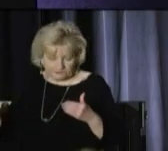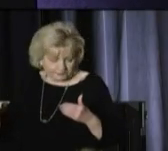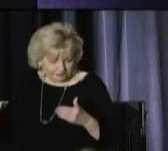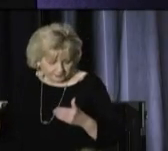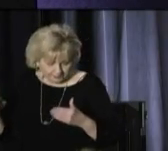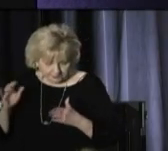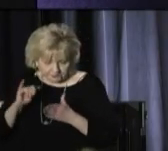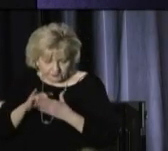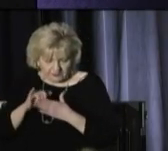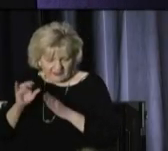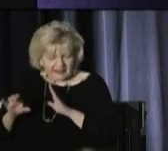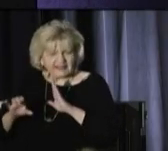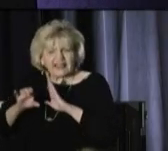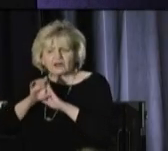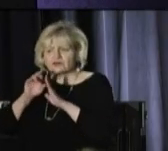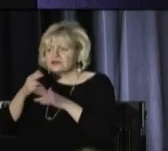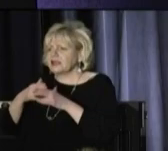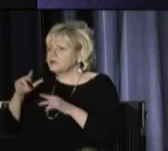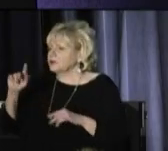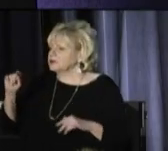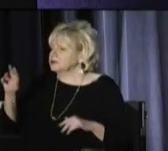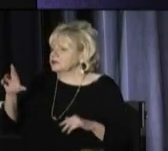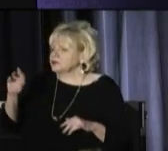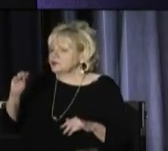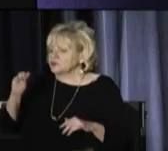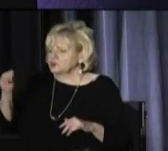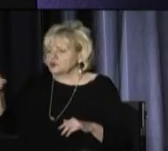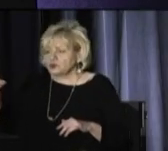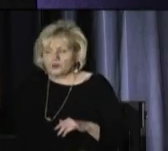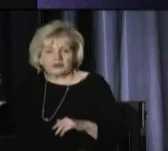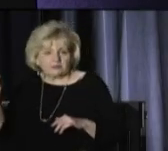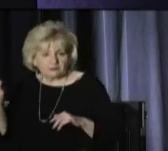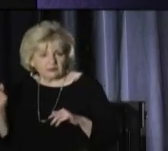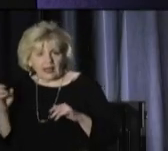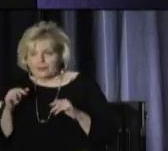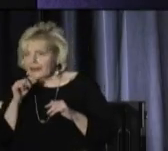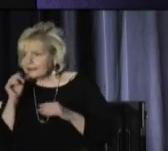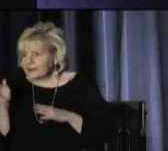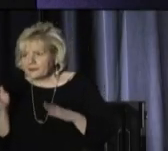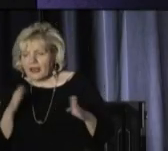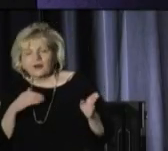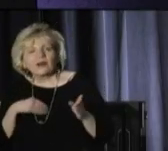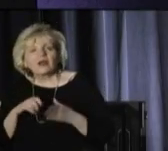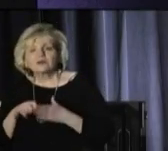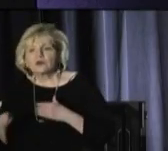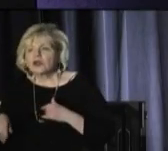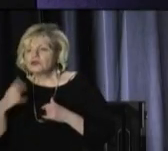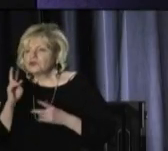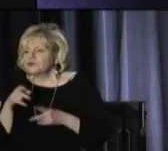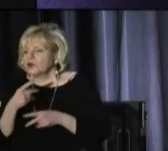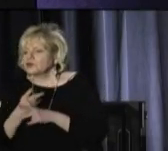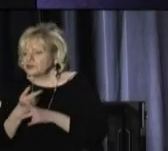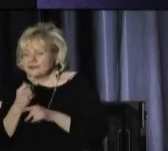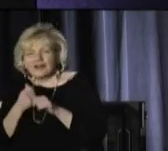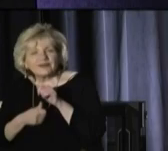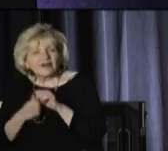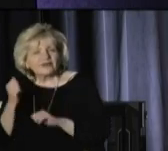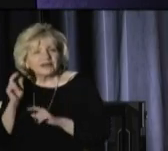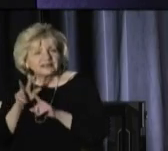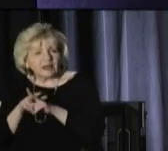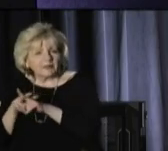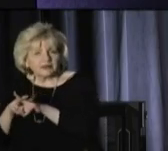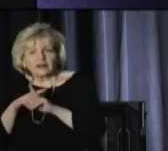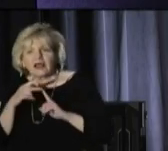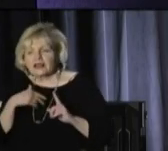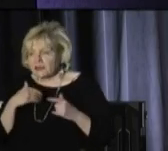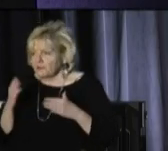was playing with truth, the truth you tell and the truth you don't. And so I didn't plan to have her write two versions of every single assignment. Mm-hmm. I had